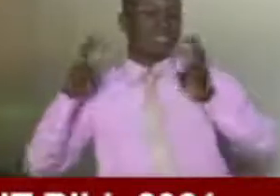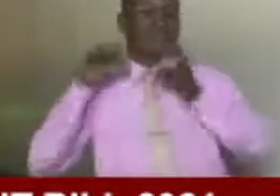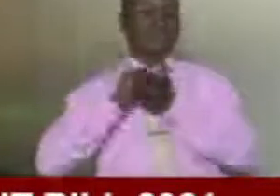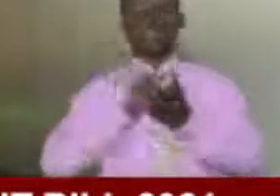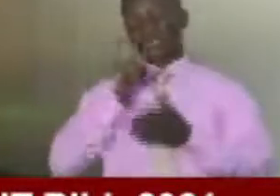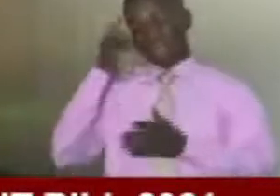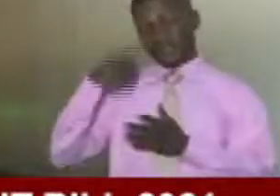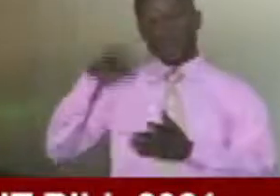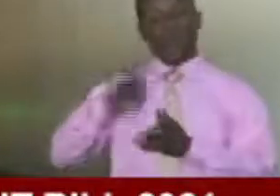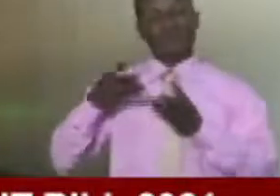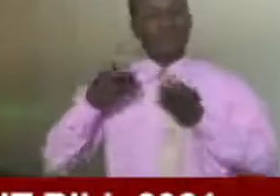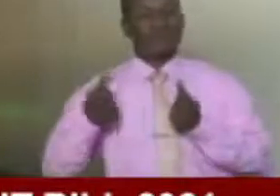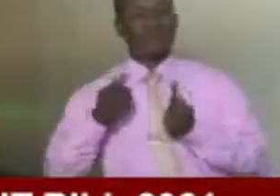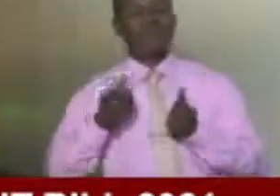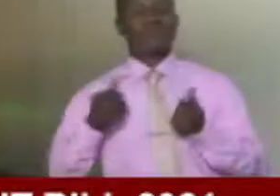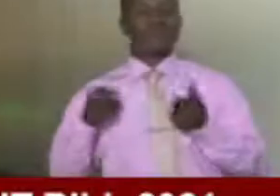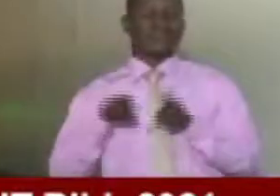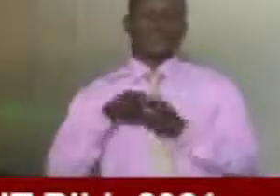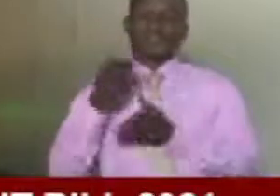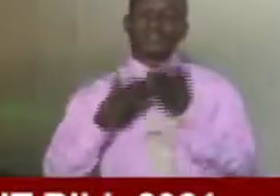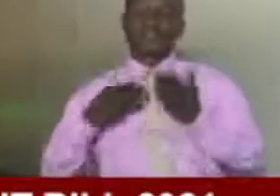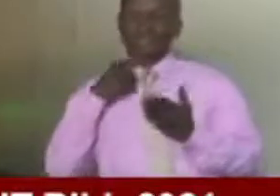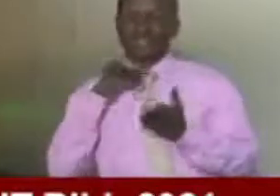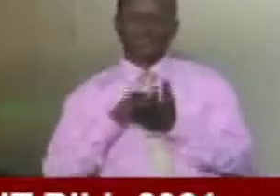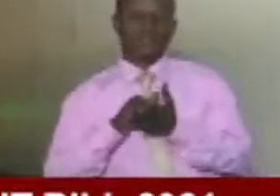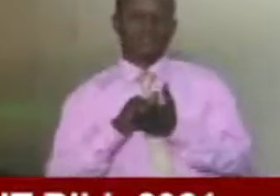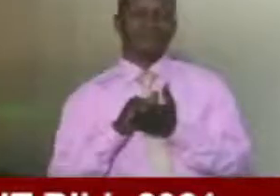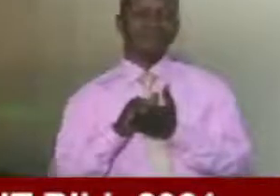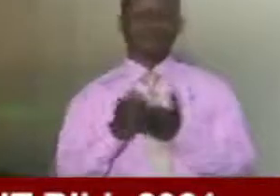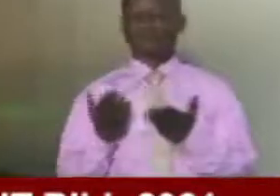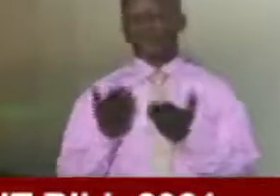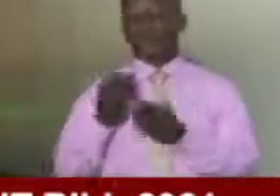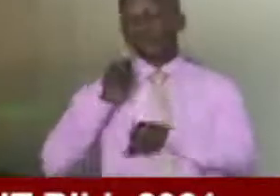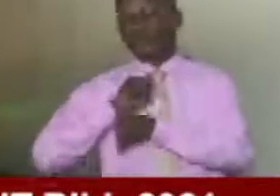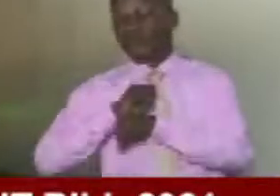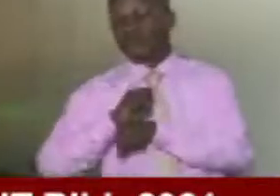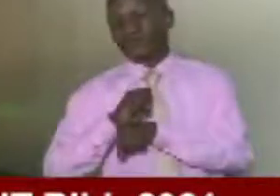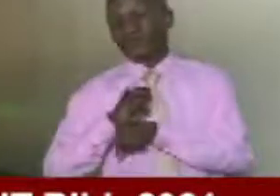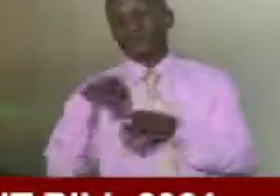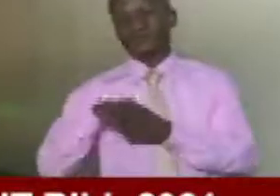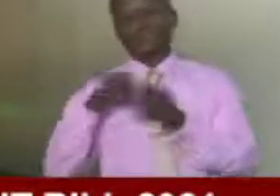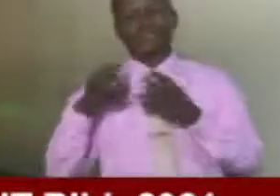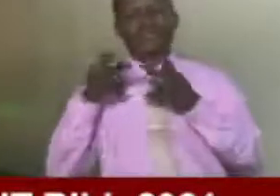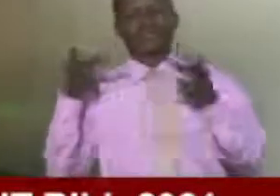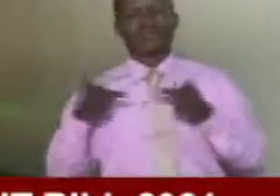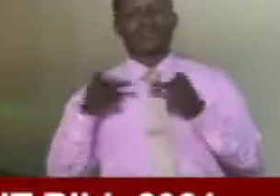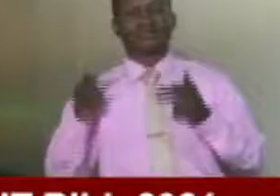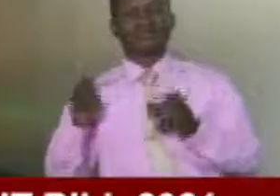we should also address, like Madam here says, is violence, which in most cases